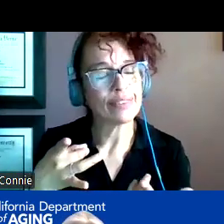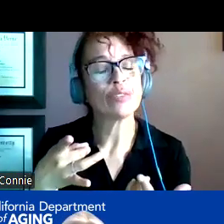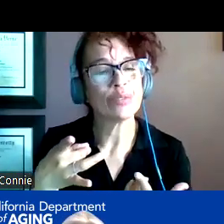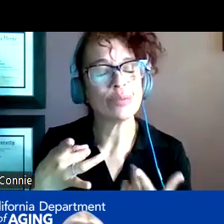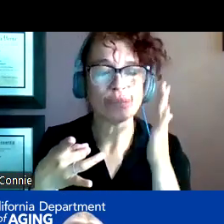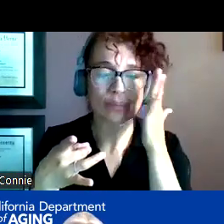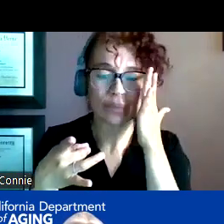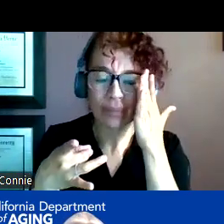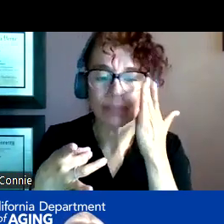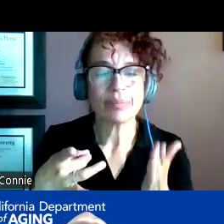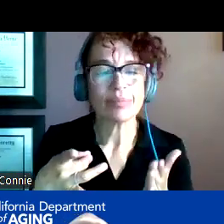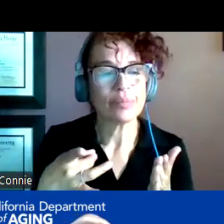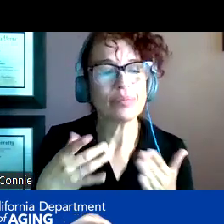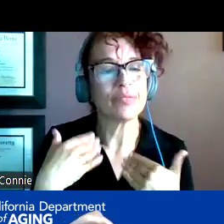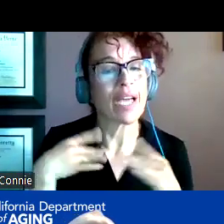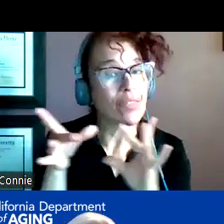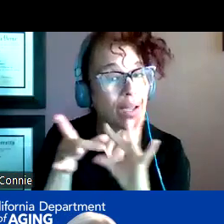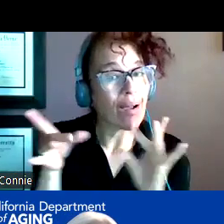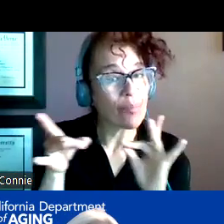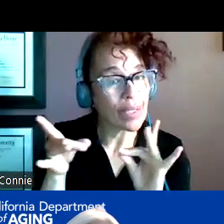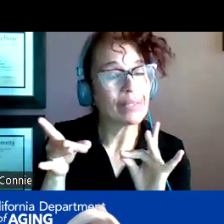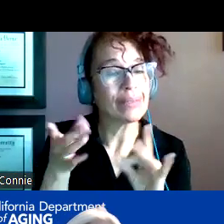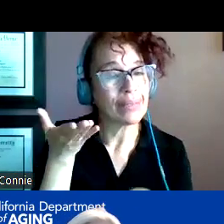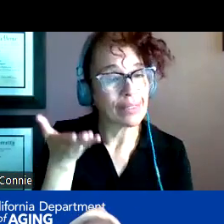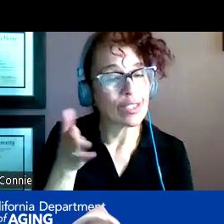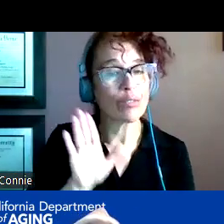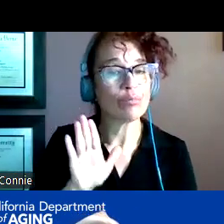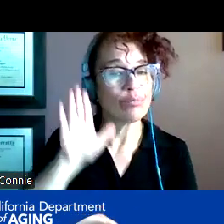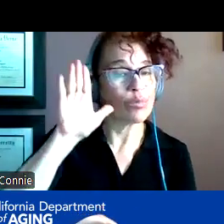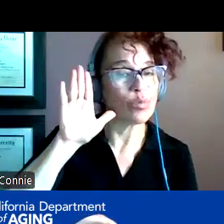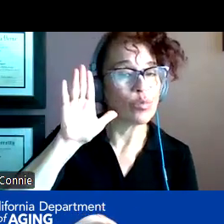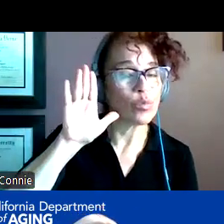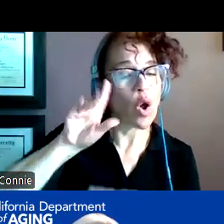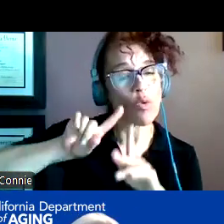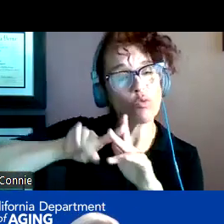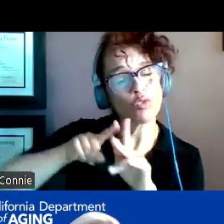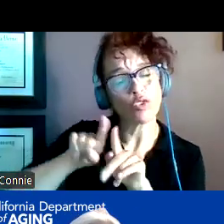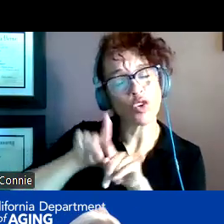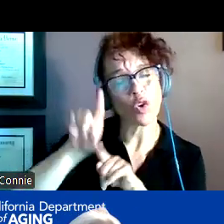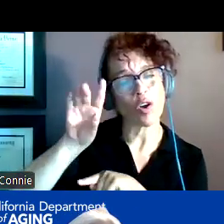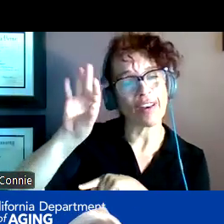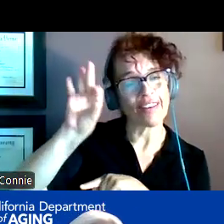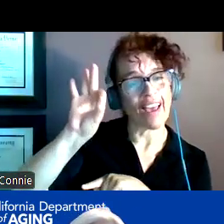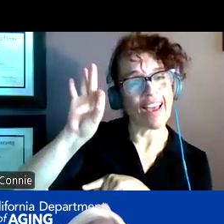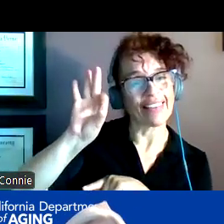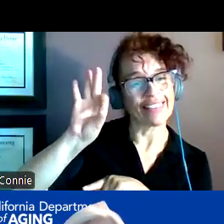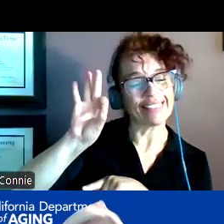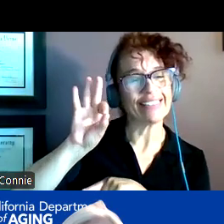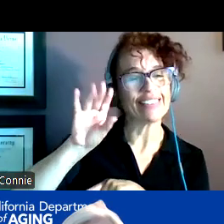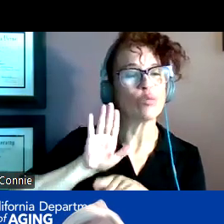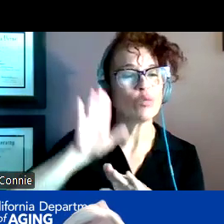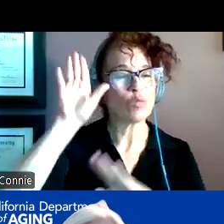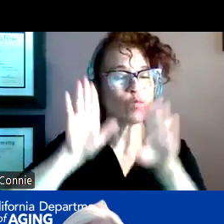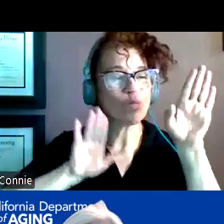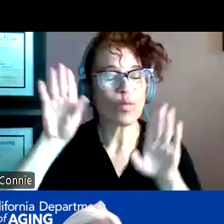to have a comment, raise your hand or *9. And I see a couple hands. We have